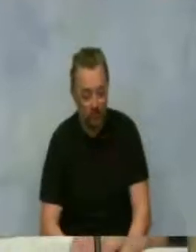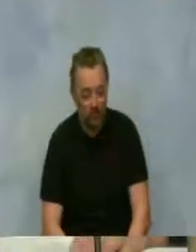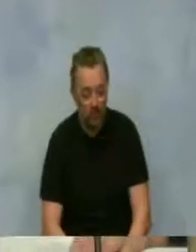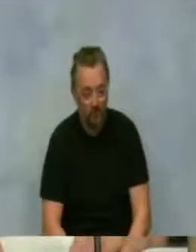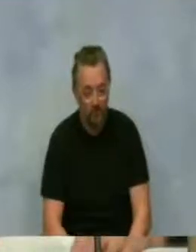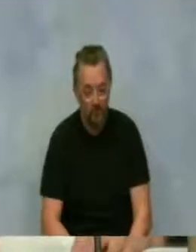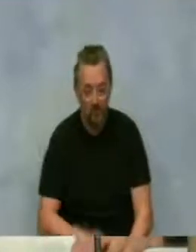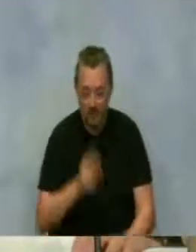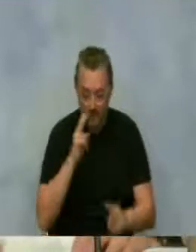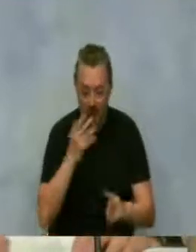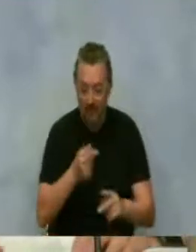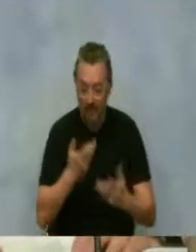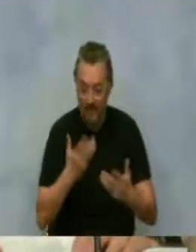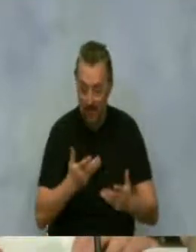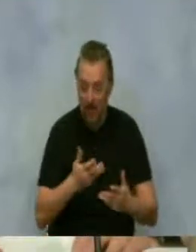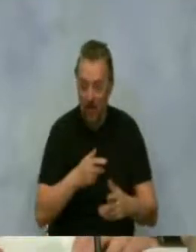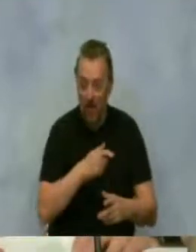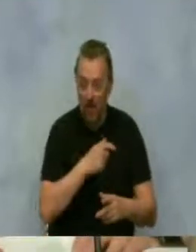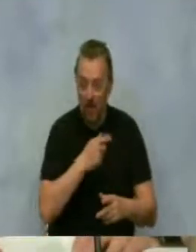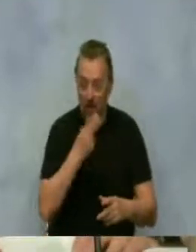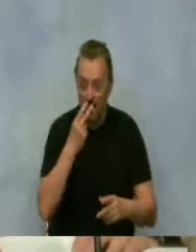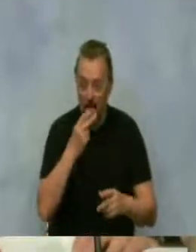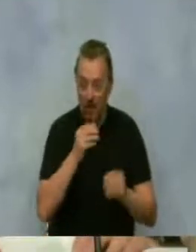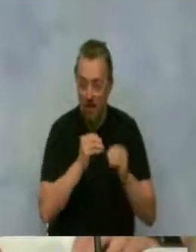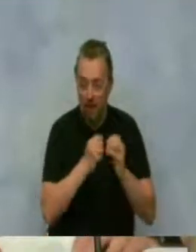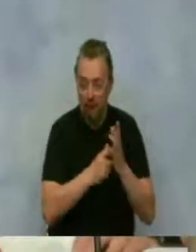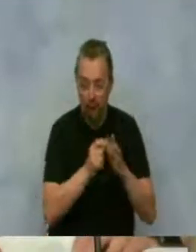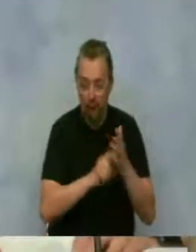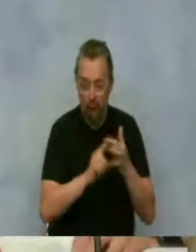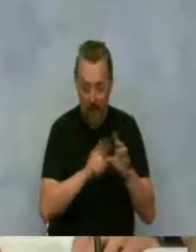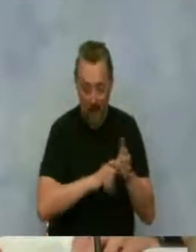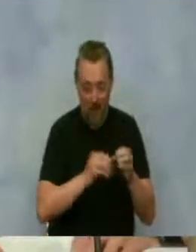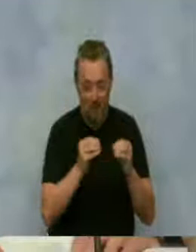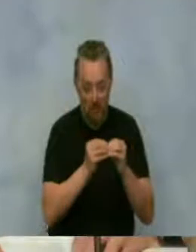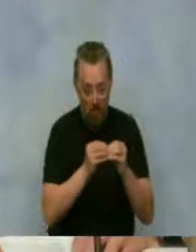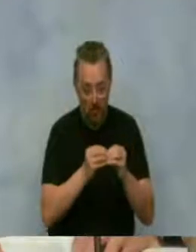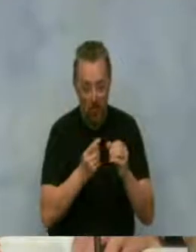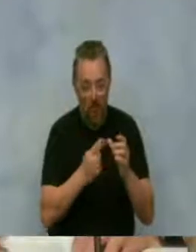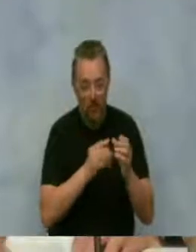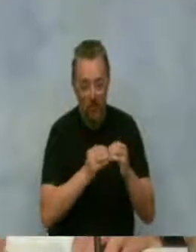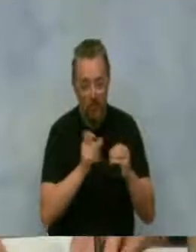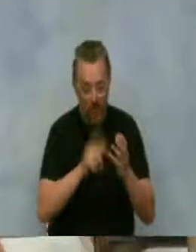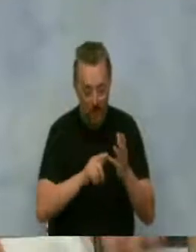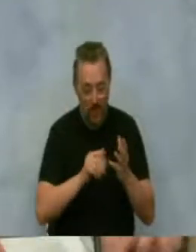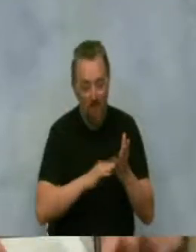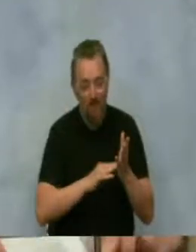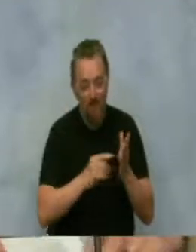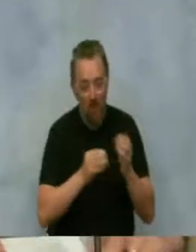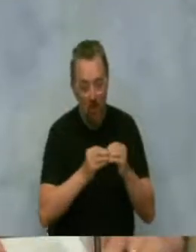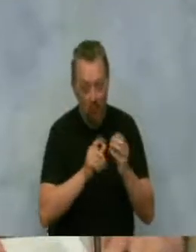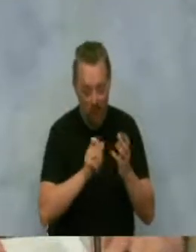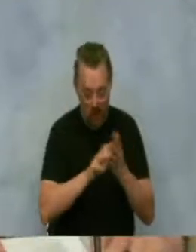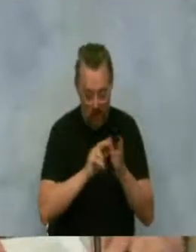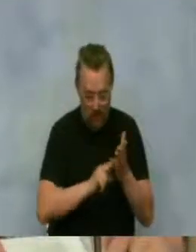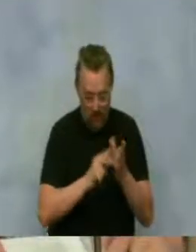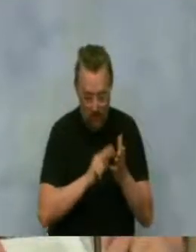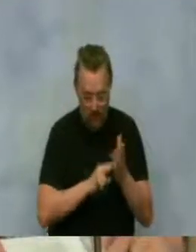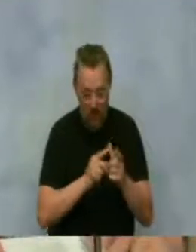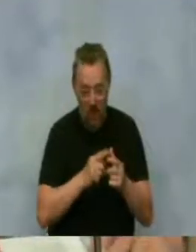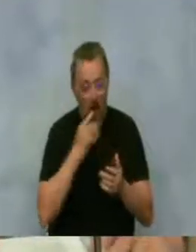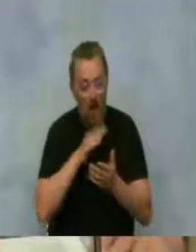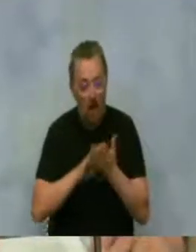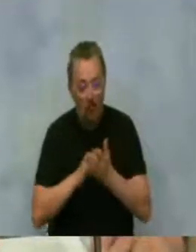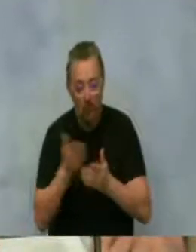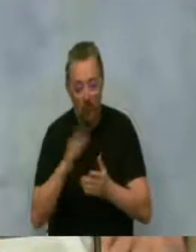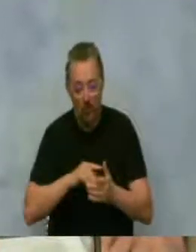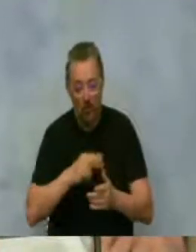So I can see that we have present Councillors Bradley, Brogan, Archie Buchanan, Matthew Buchanan. I have apologies